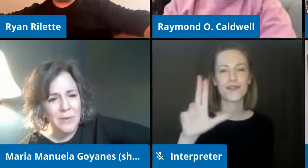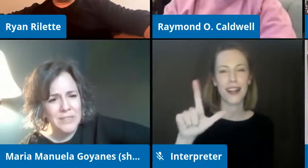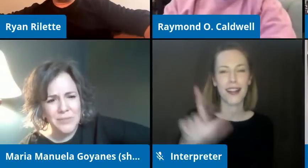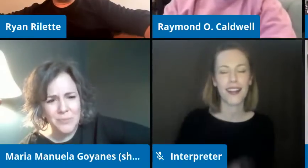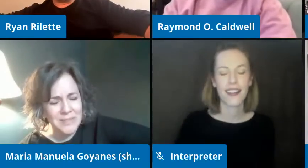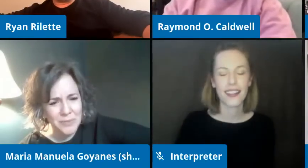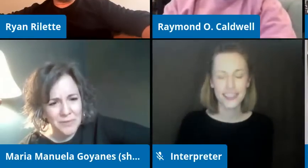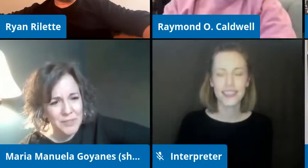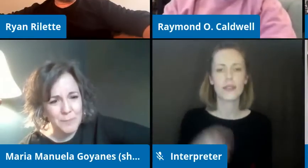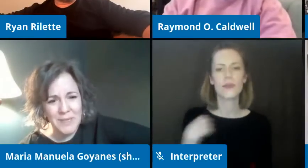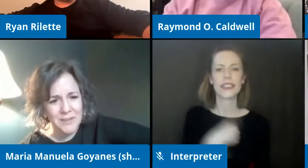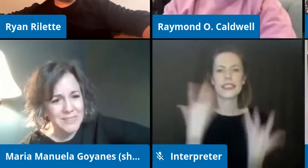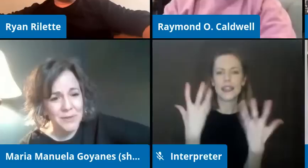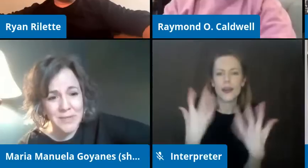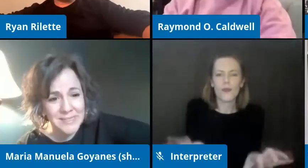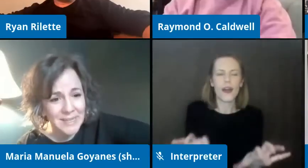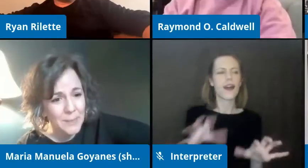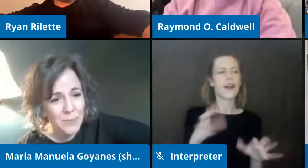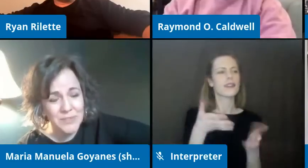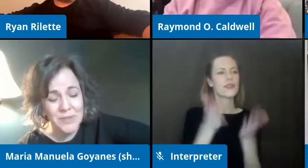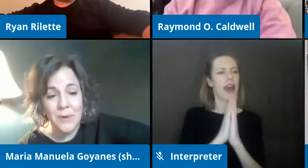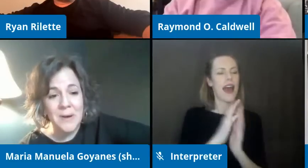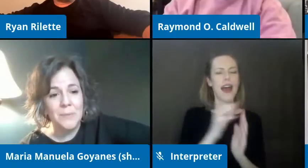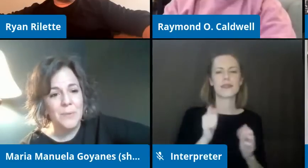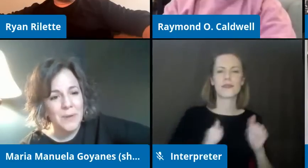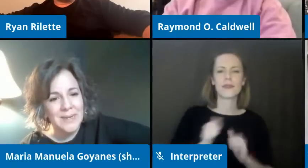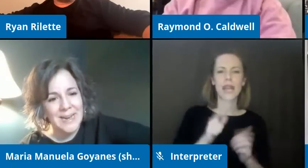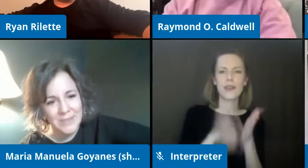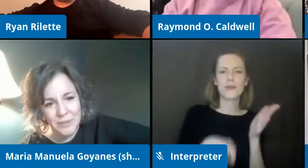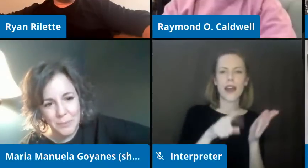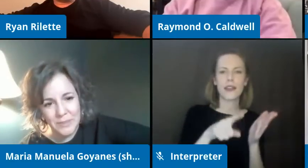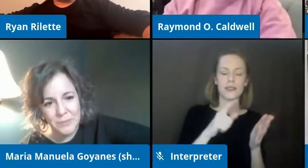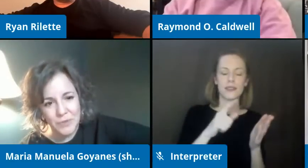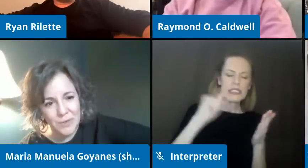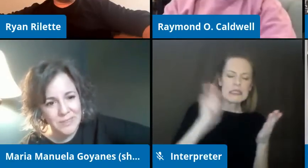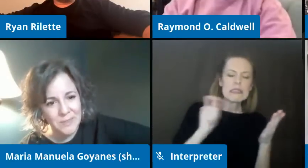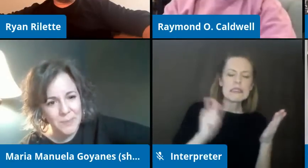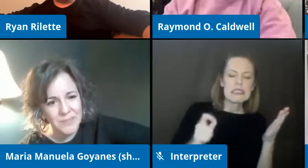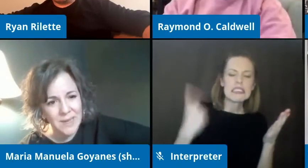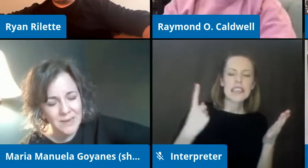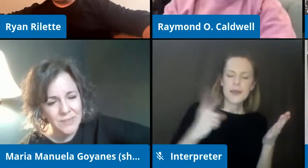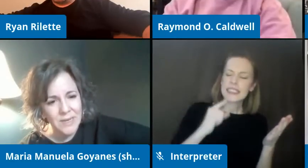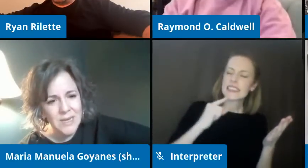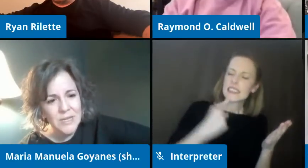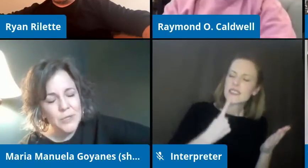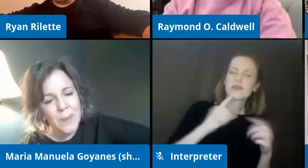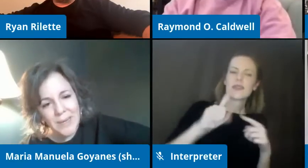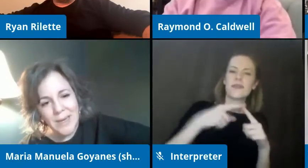ask playwrights to really sort of speak seriously about what's going on. We wanted to actually bring some joy into people's lives. Well,